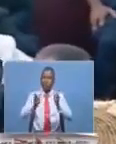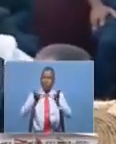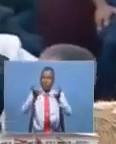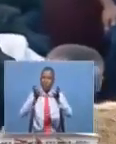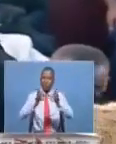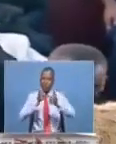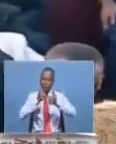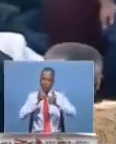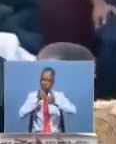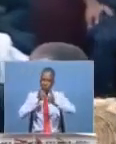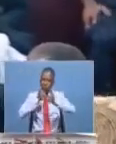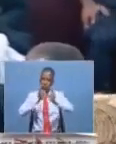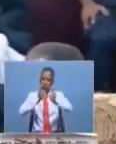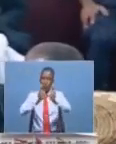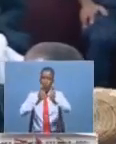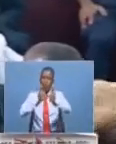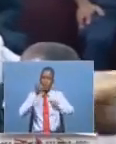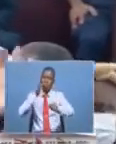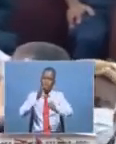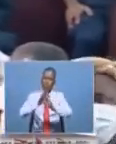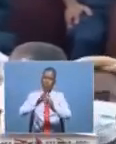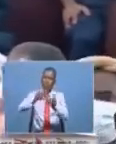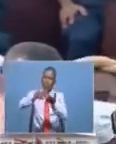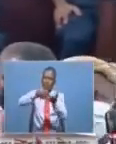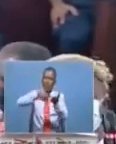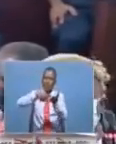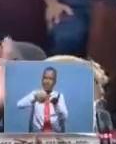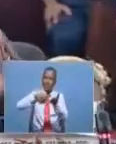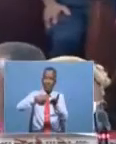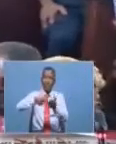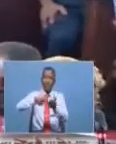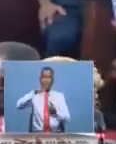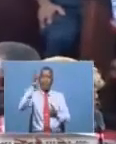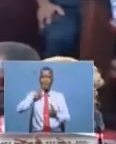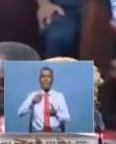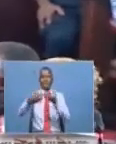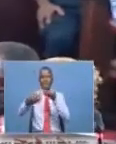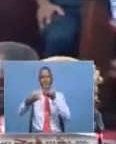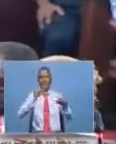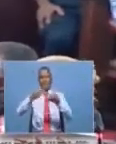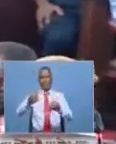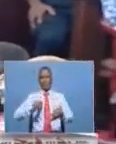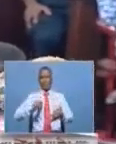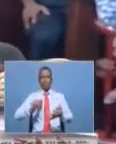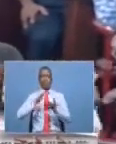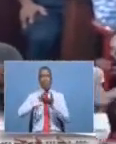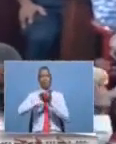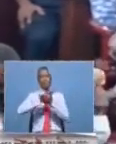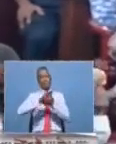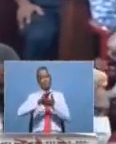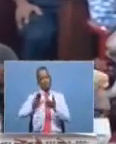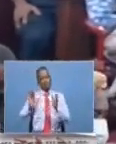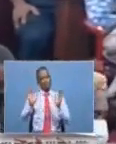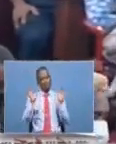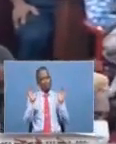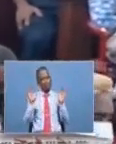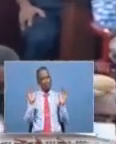witness statement, they needed to make that clear to the